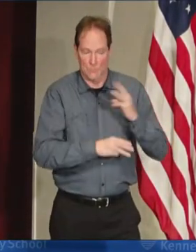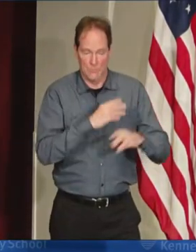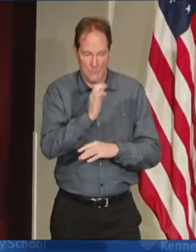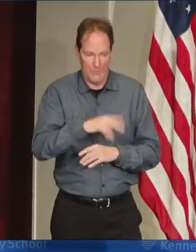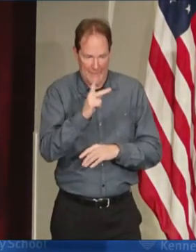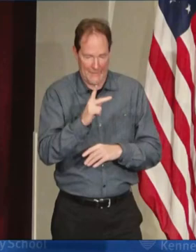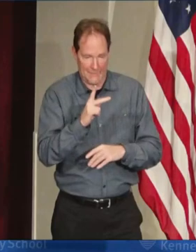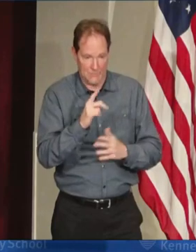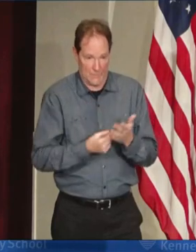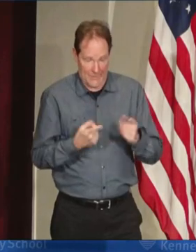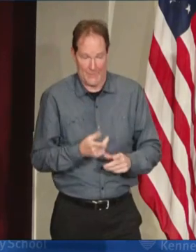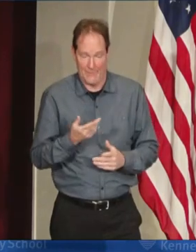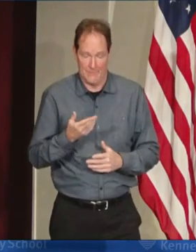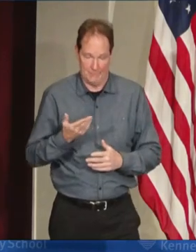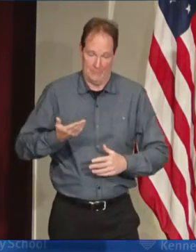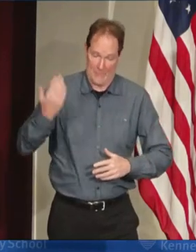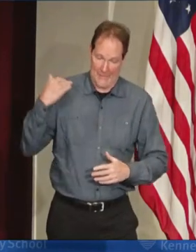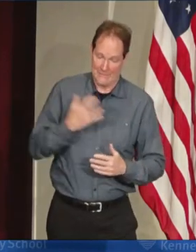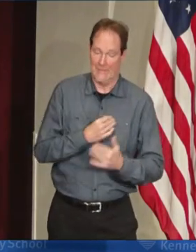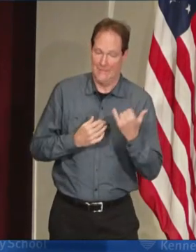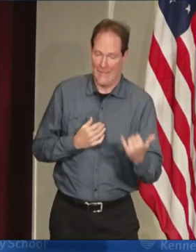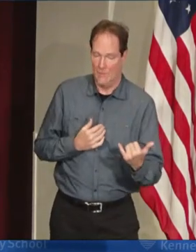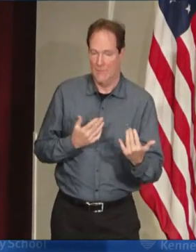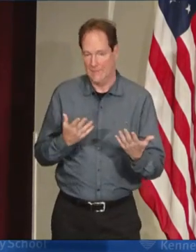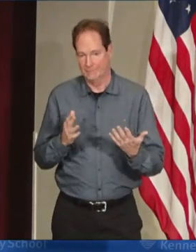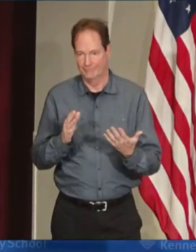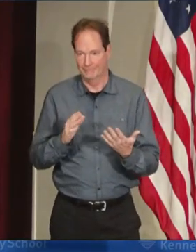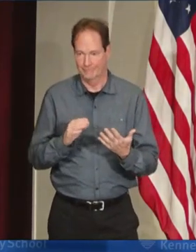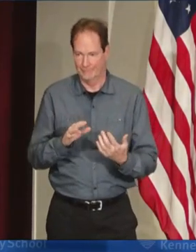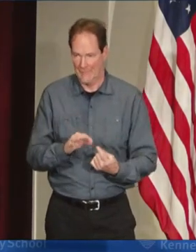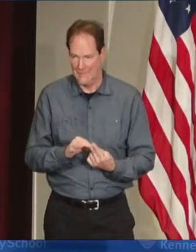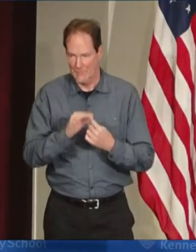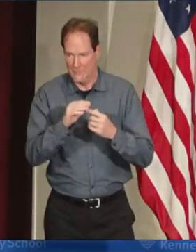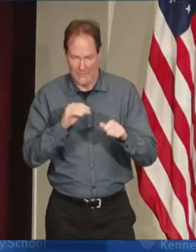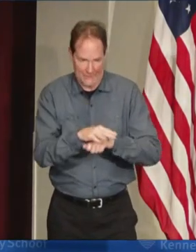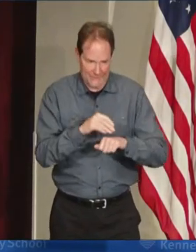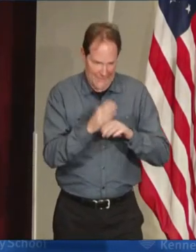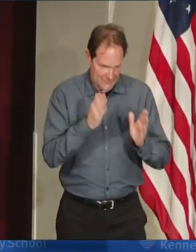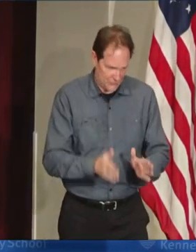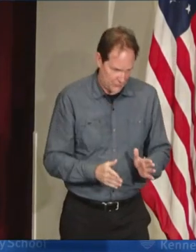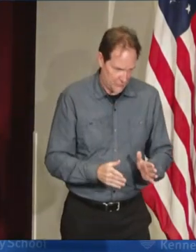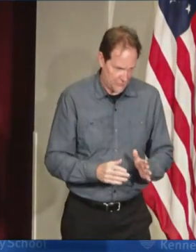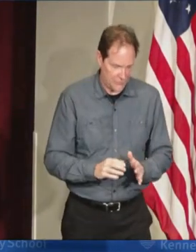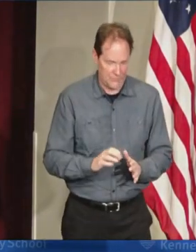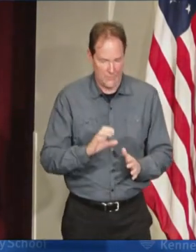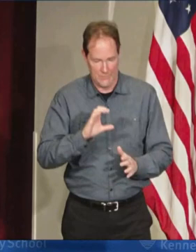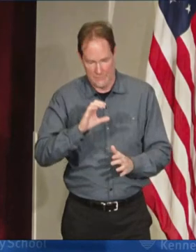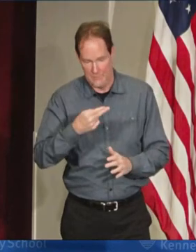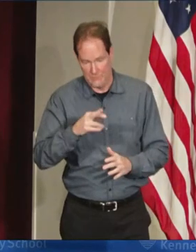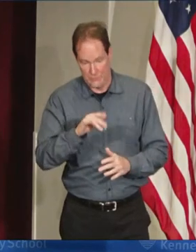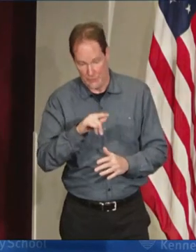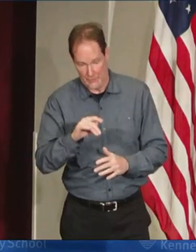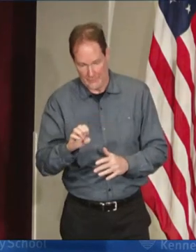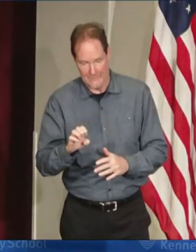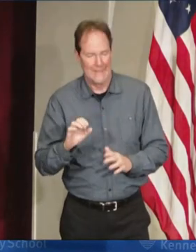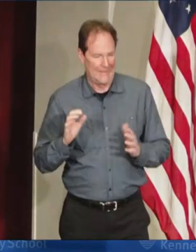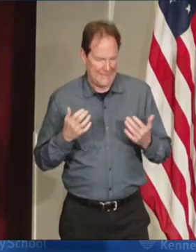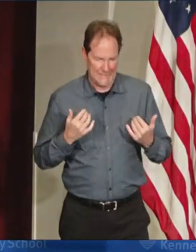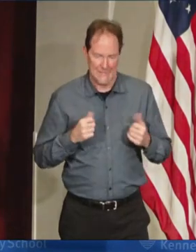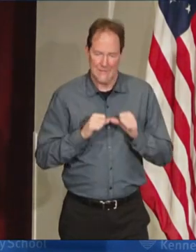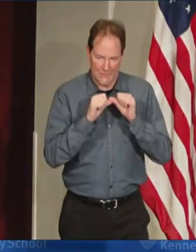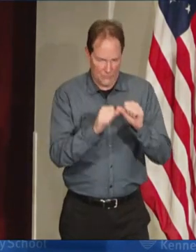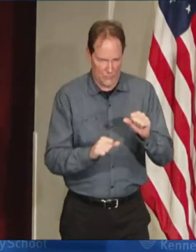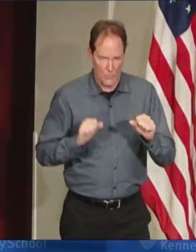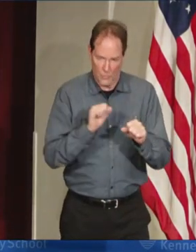on then and now with the new special advisor, Charlotte, it's continuing to work